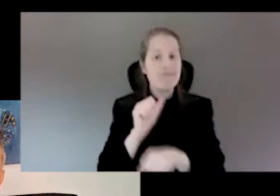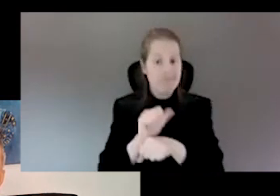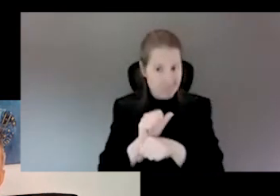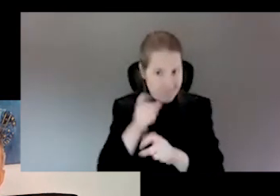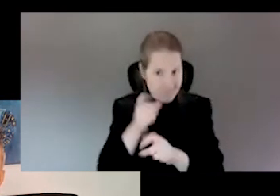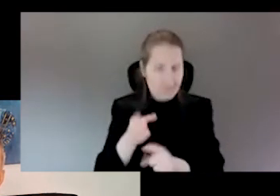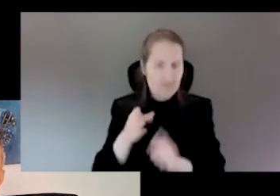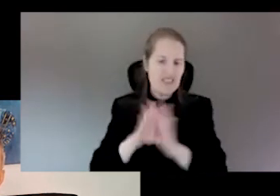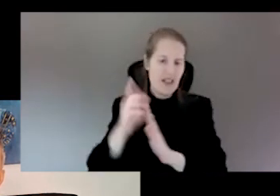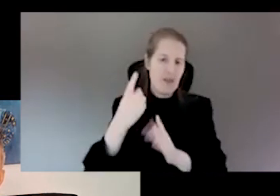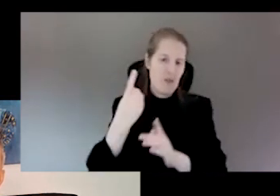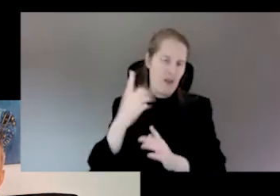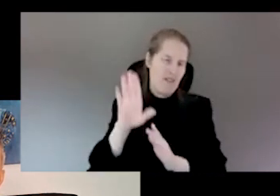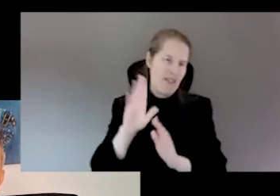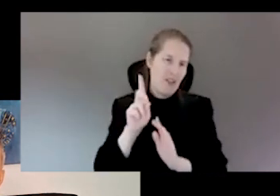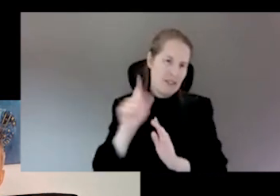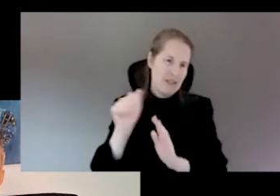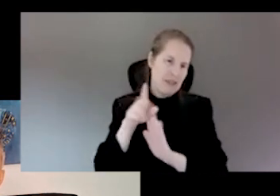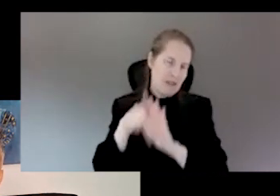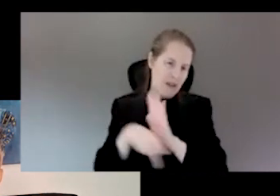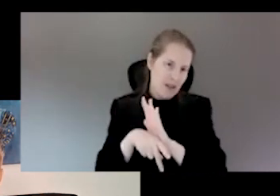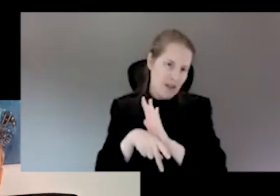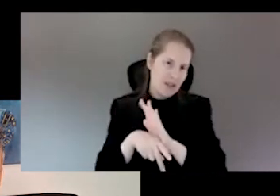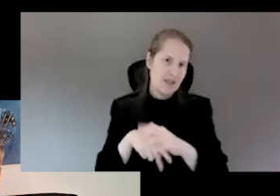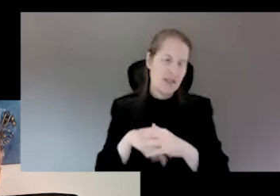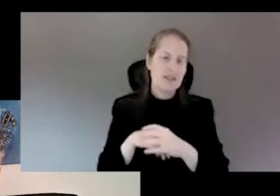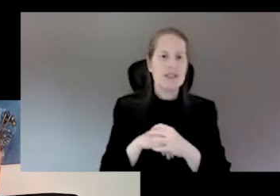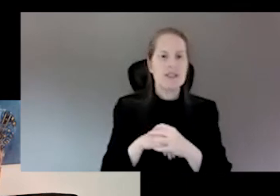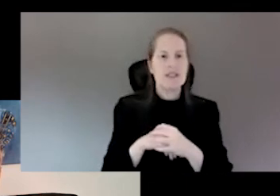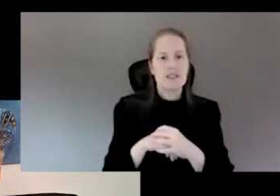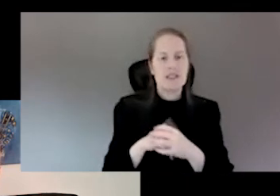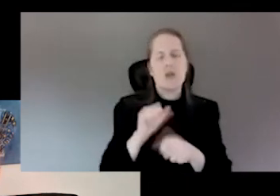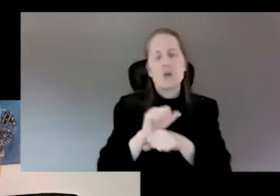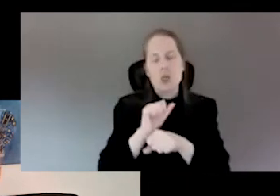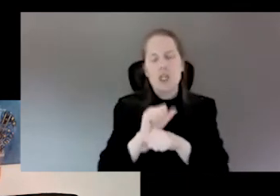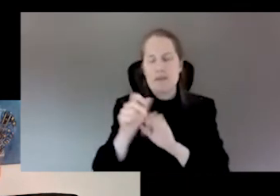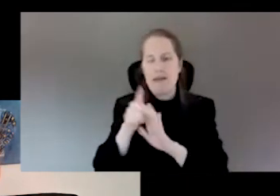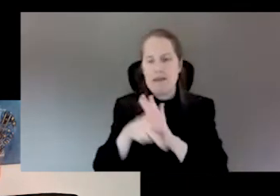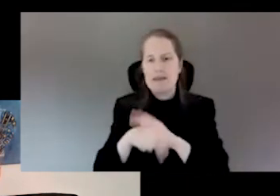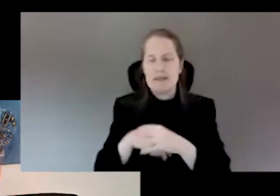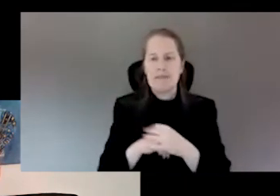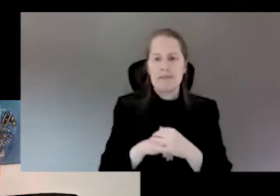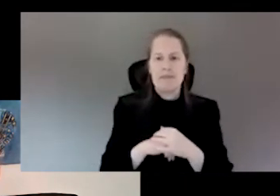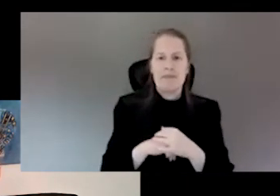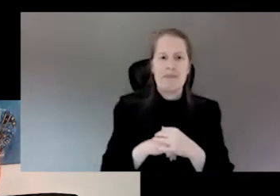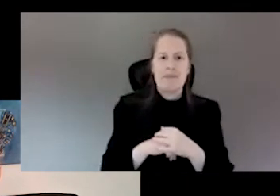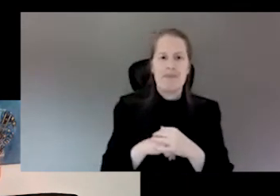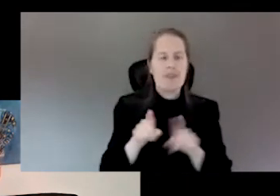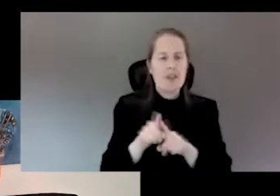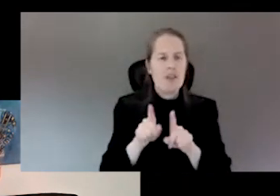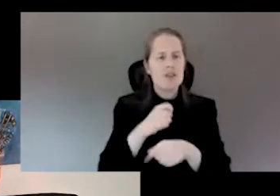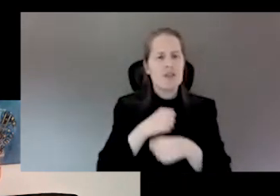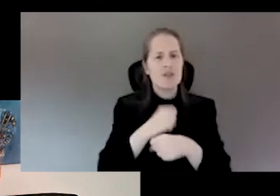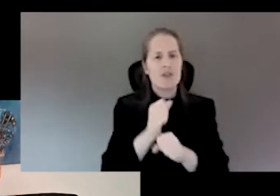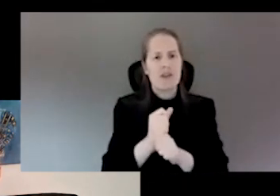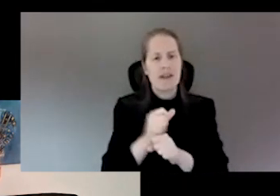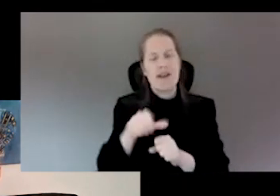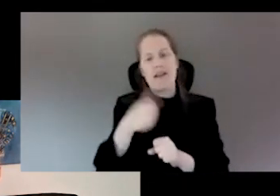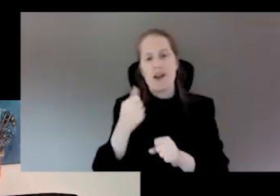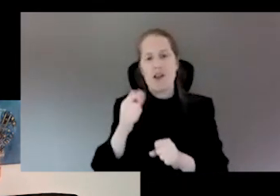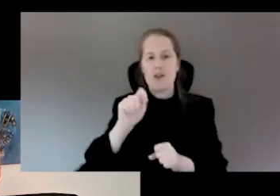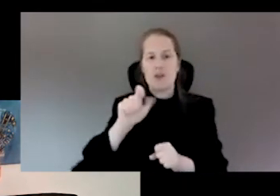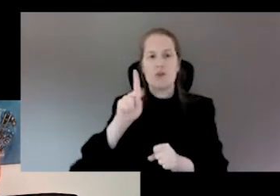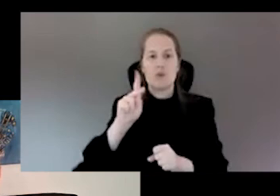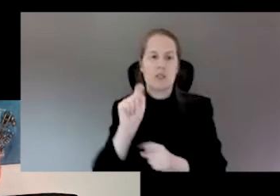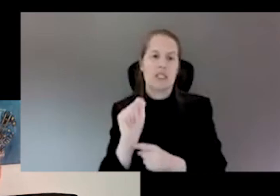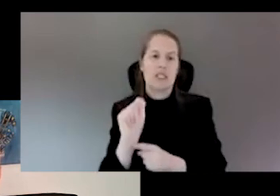their disability working policies, and also create a toolkit that was basically